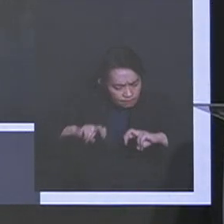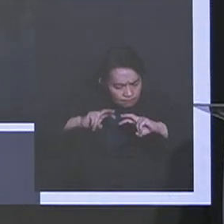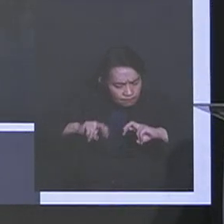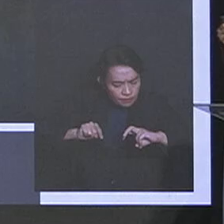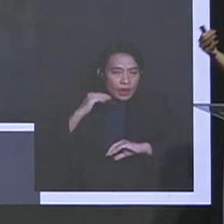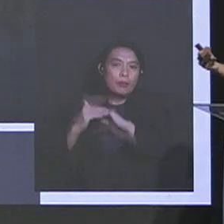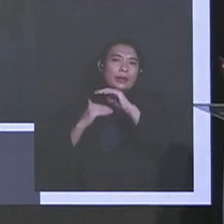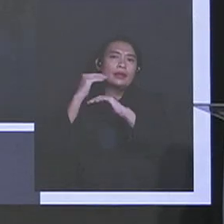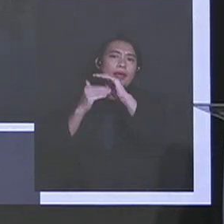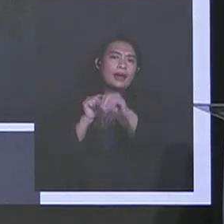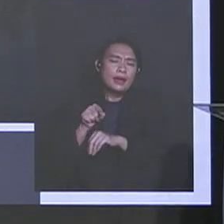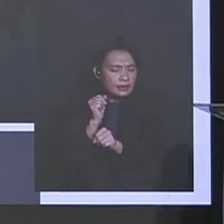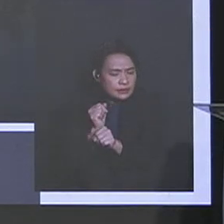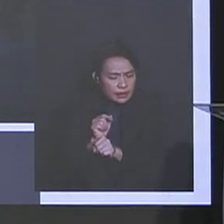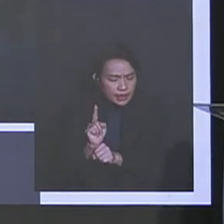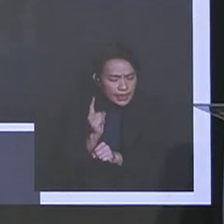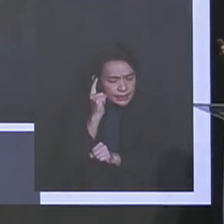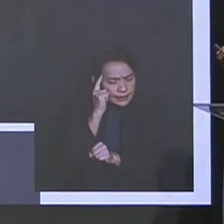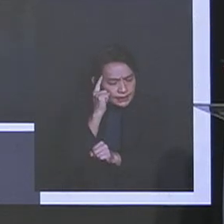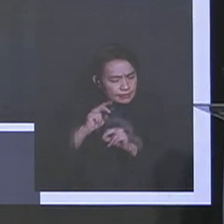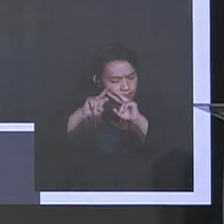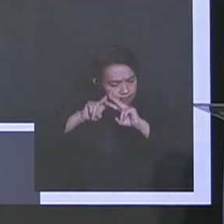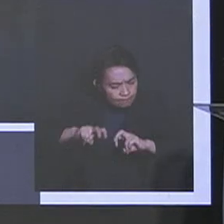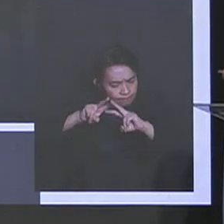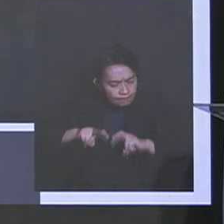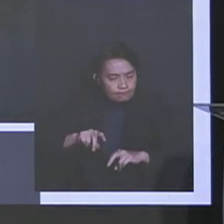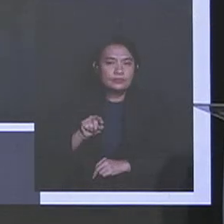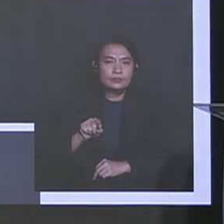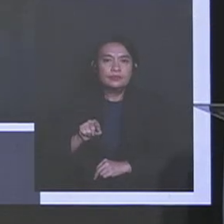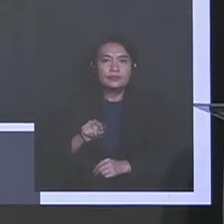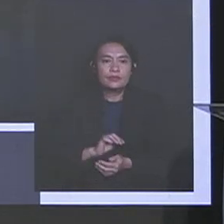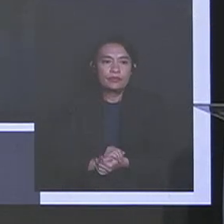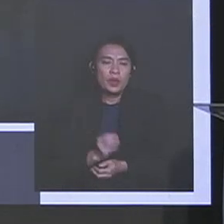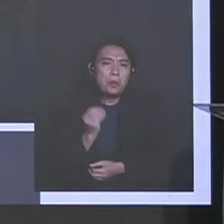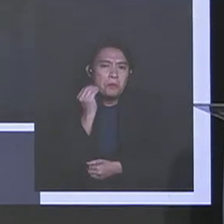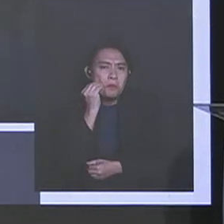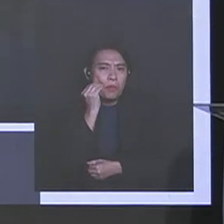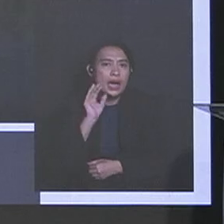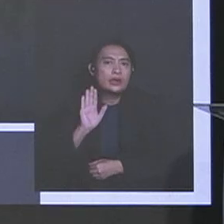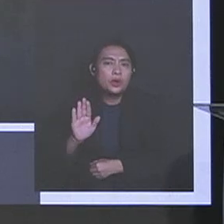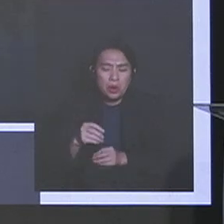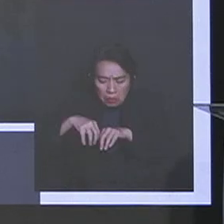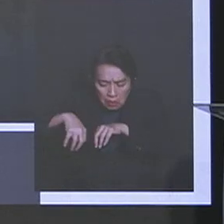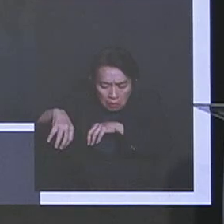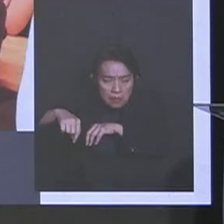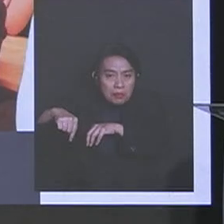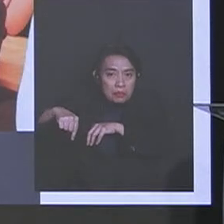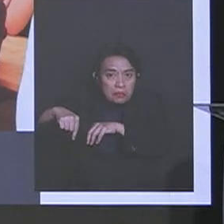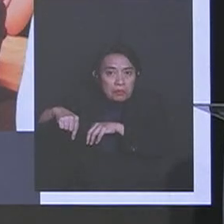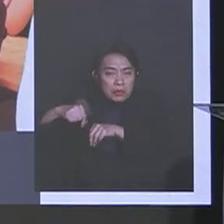the architecture, through building in a certain level of resilience in the public spaces, to make the city stronger and adapt